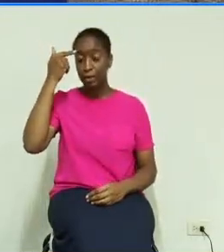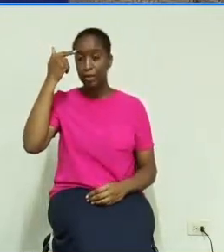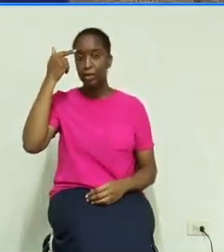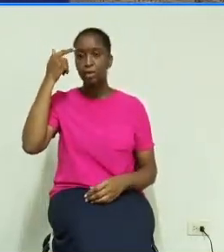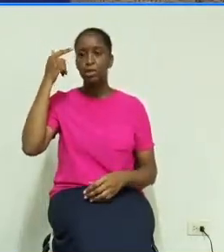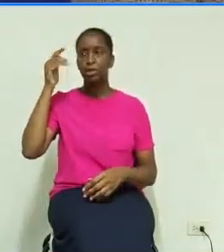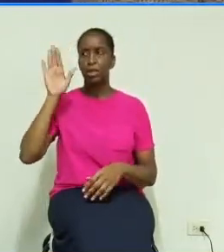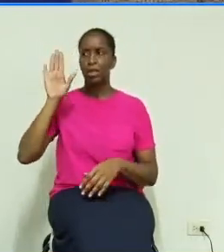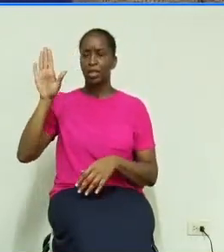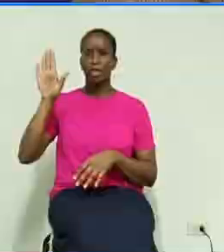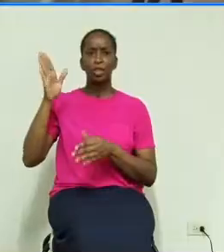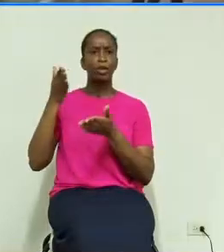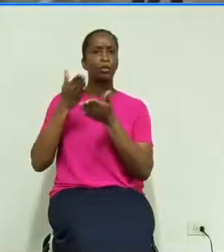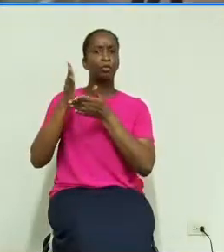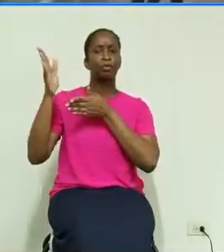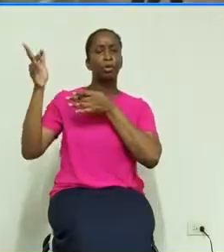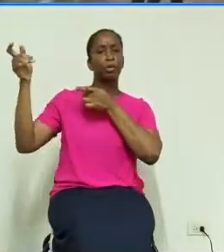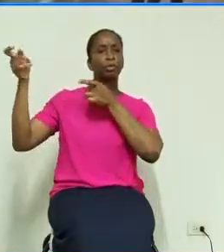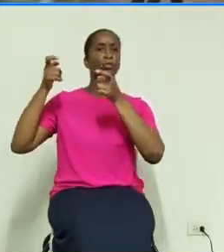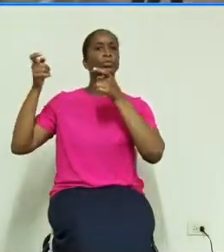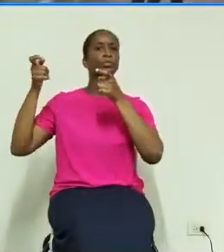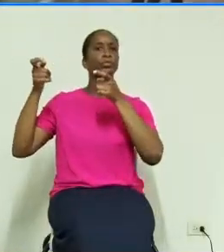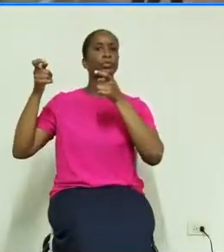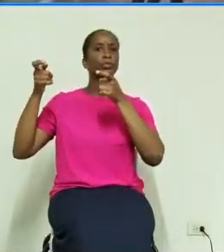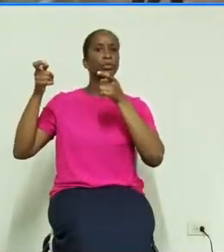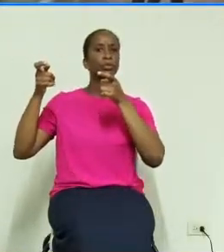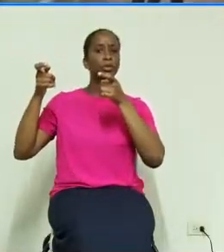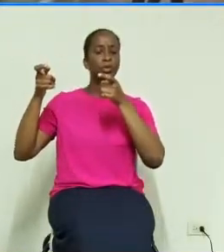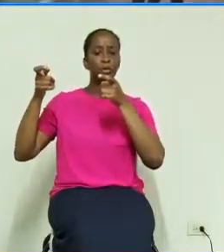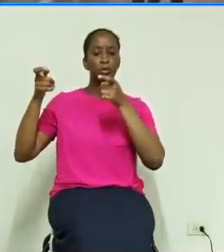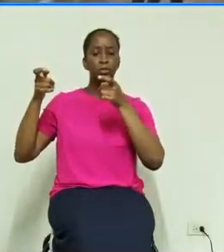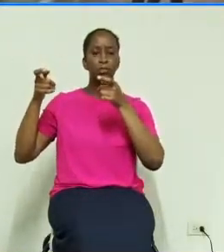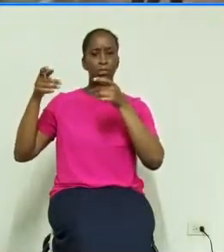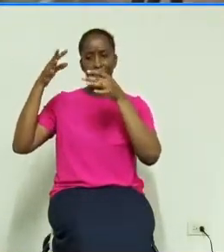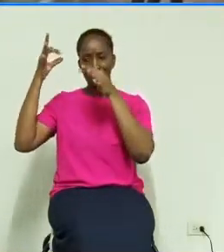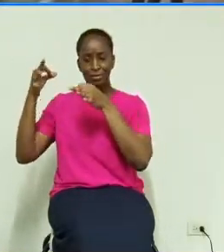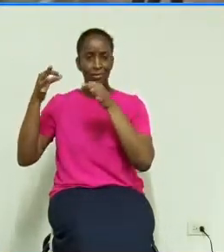listening. Very well, yeah.